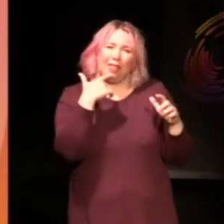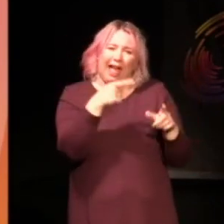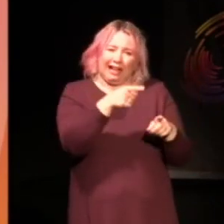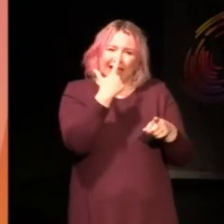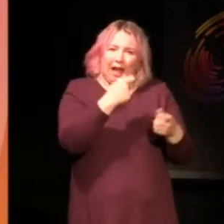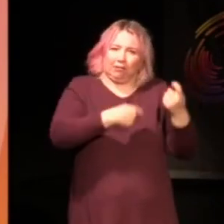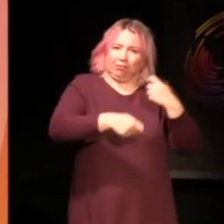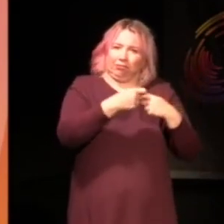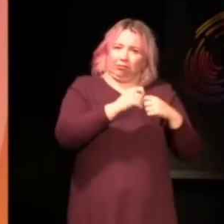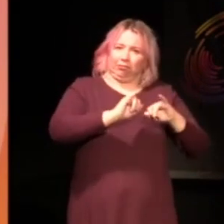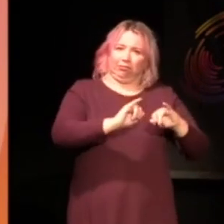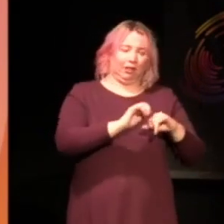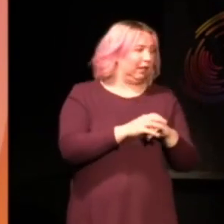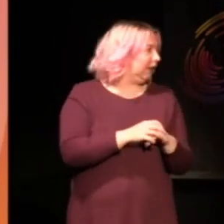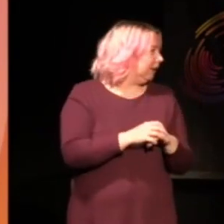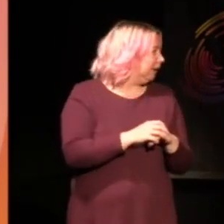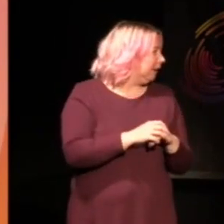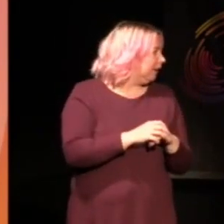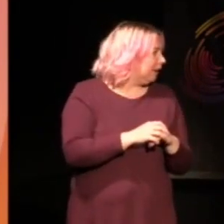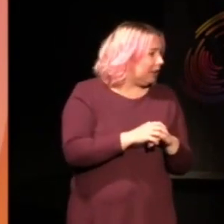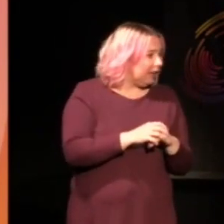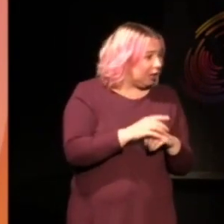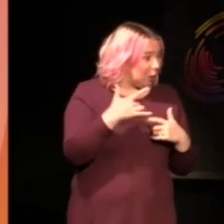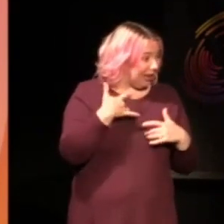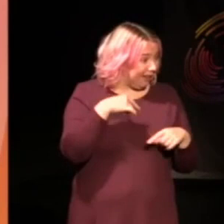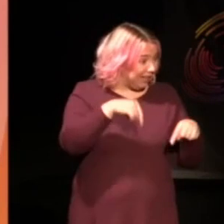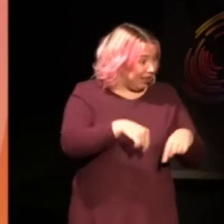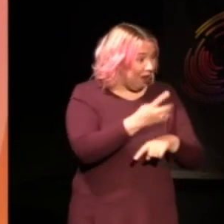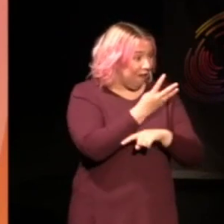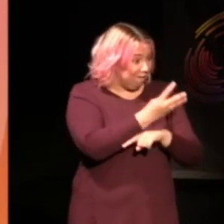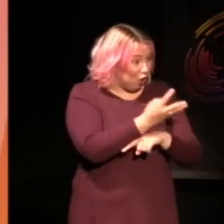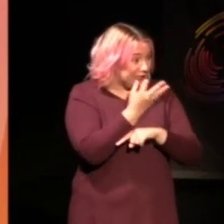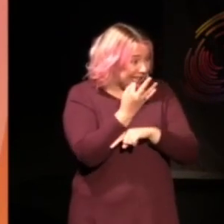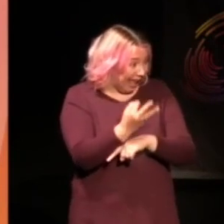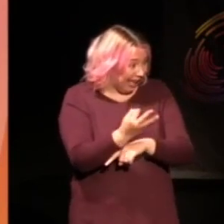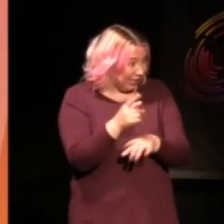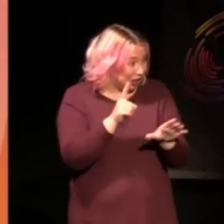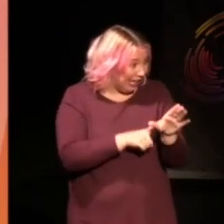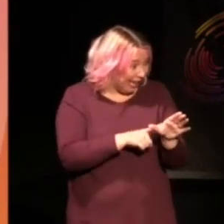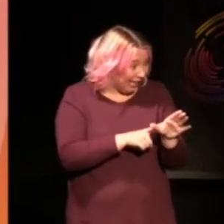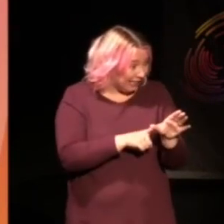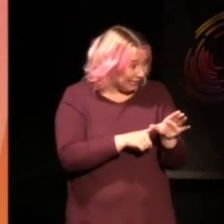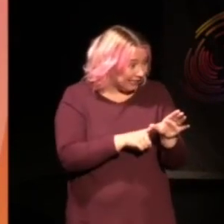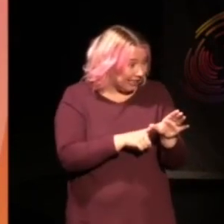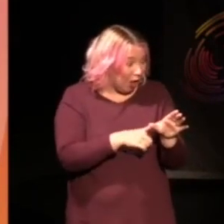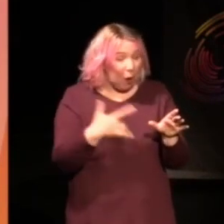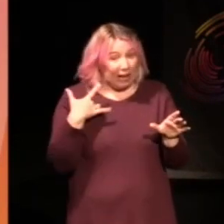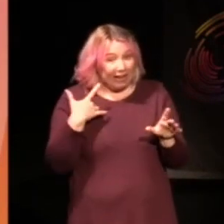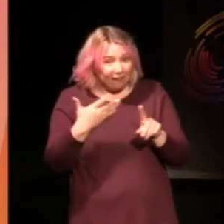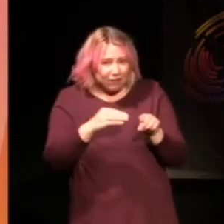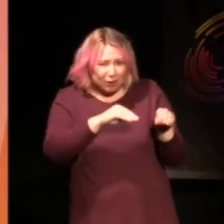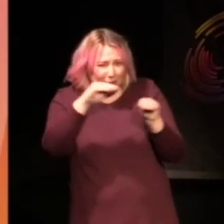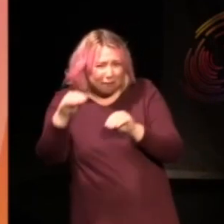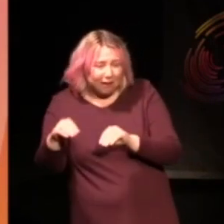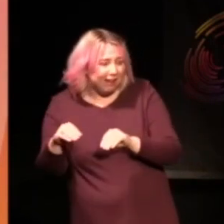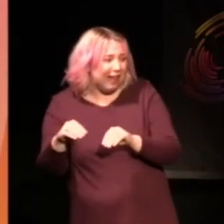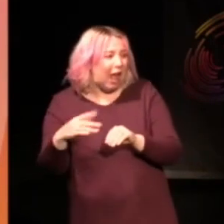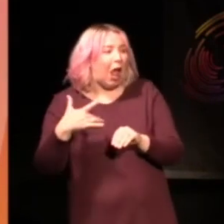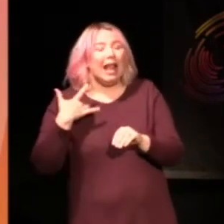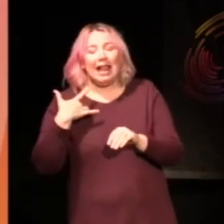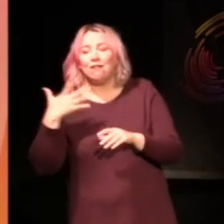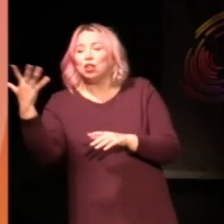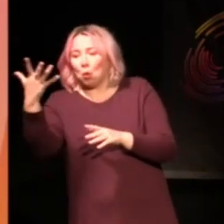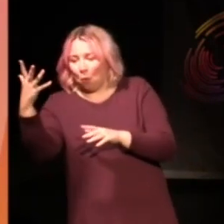you. Can I just ask, you've lived here 48 years, does that mean you are 48, or did you live somewhere else before? No, I lived somewhere else